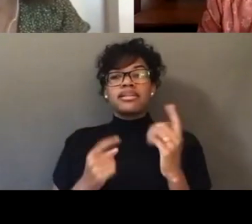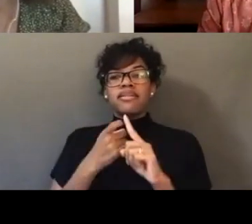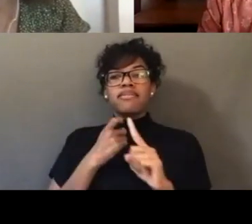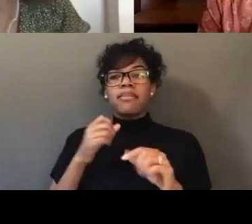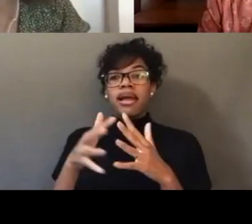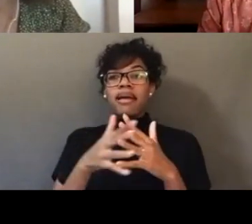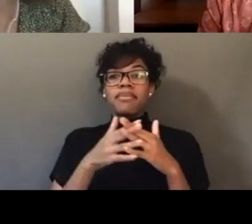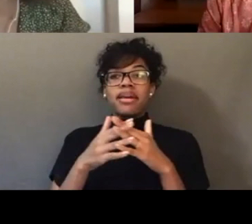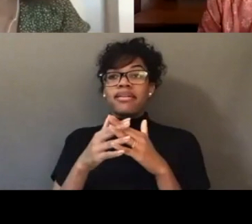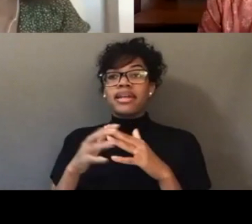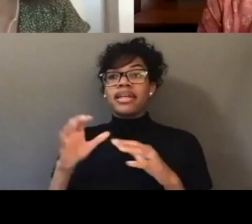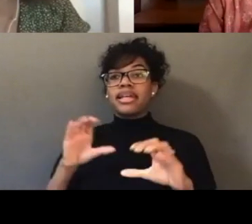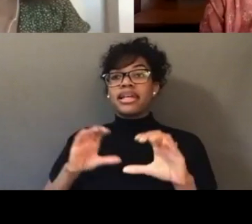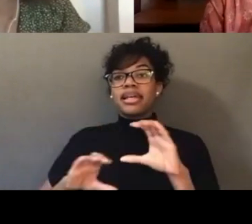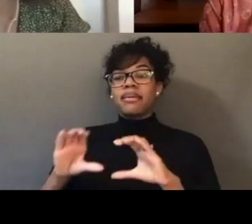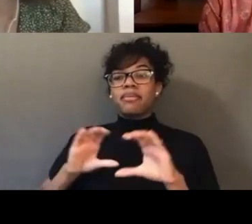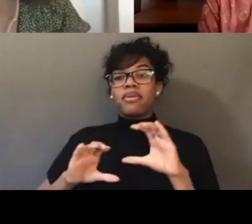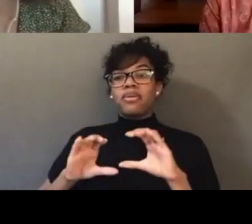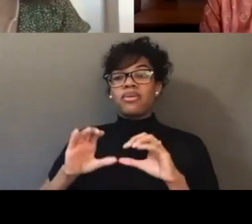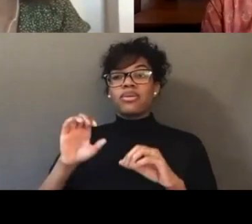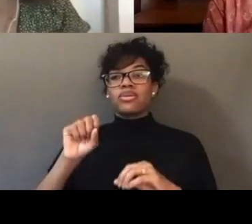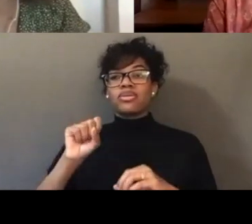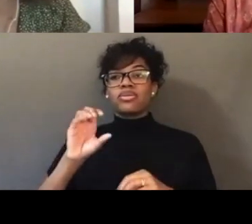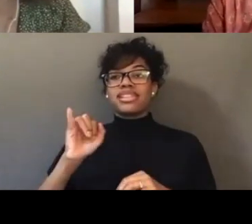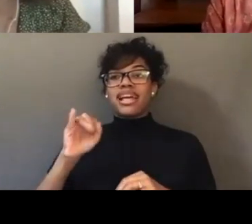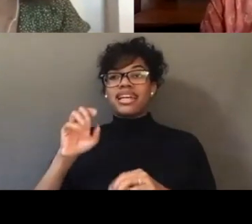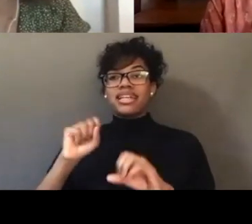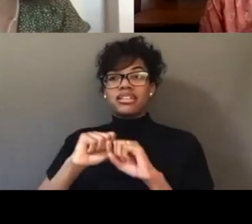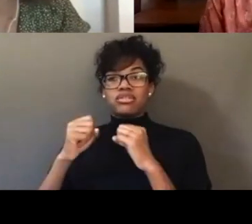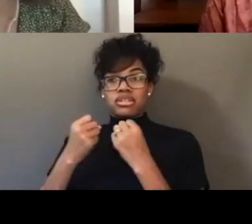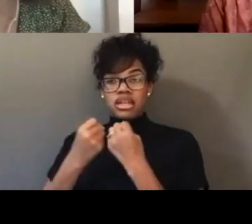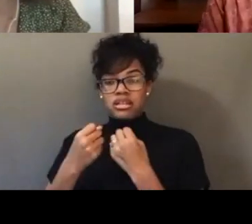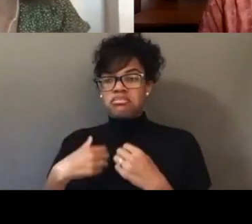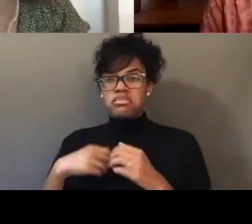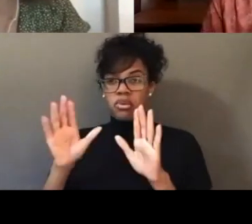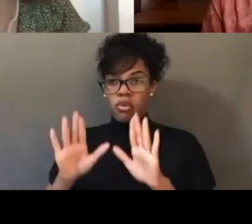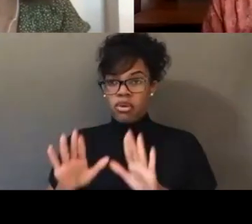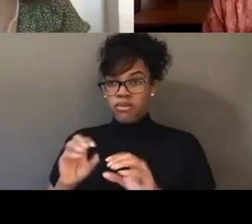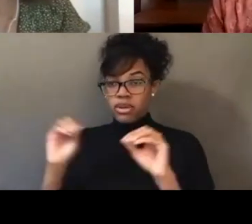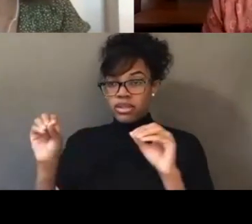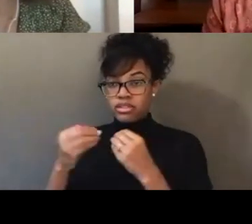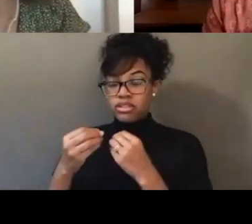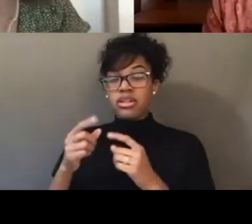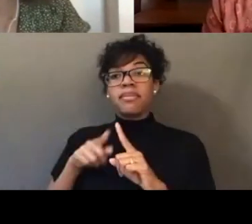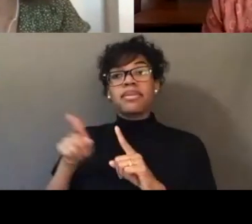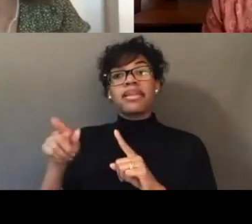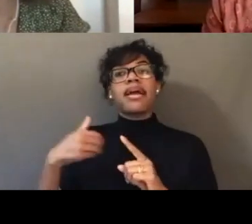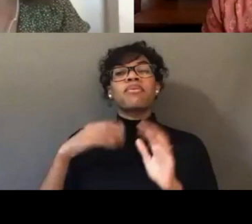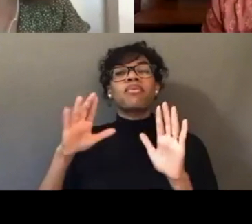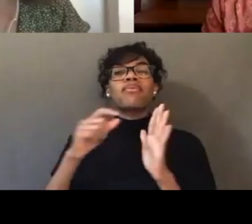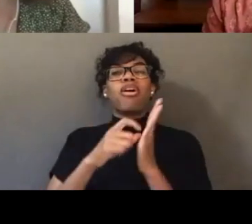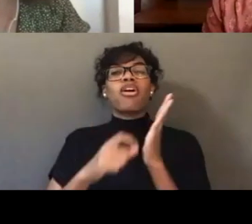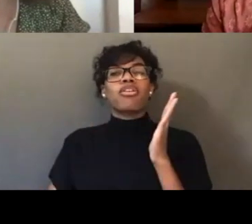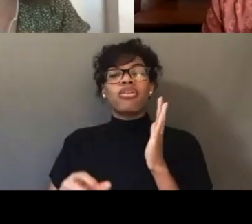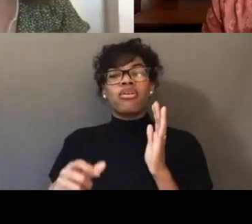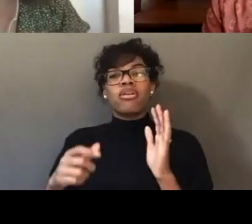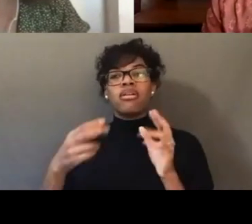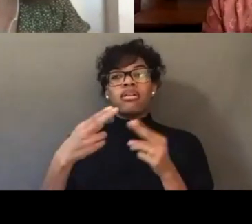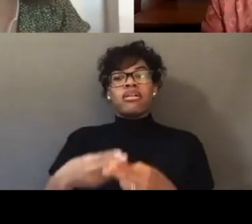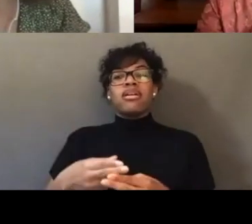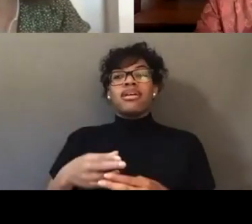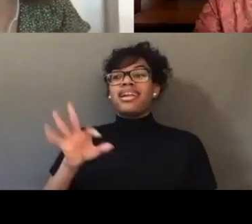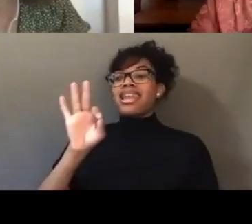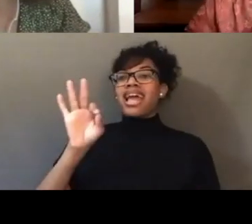actually an awesome organization, just a plug, but they had this really cool article about 9 Black chemists that you should know. And they were like these